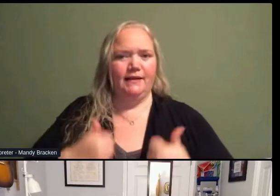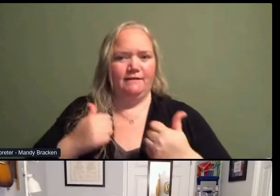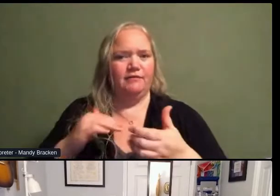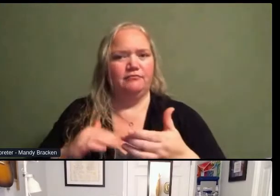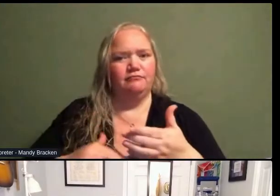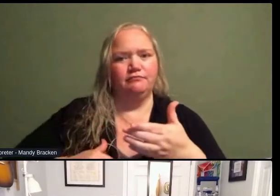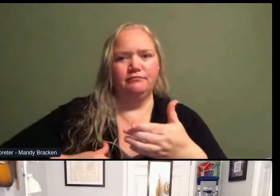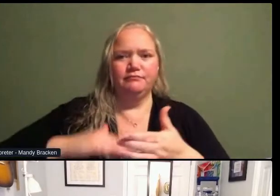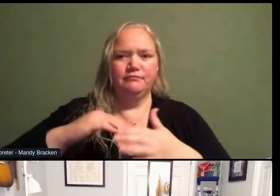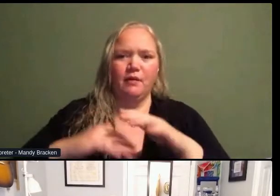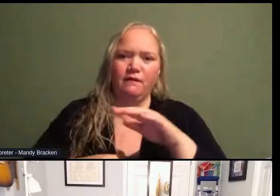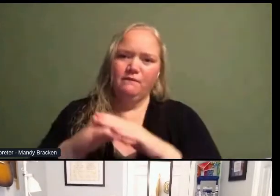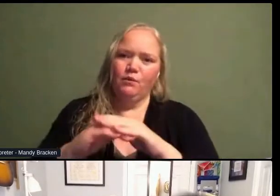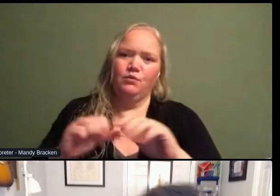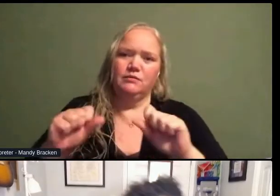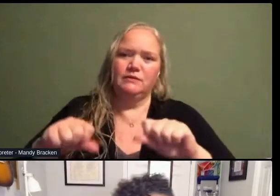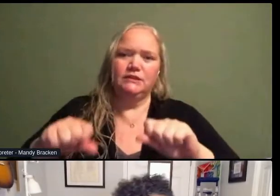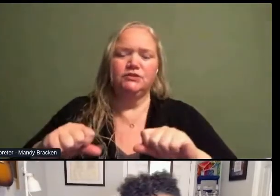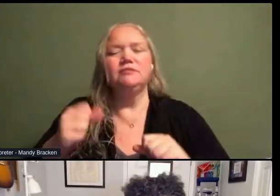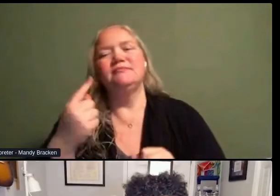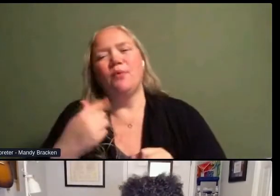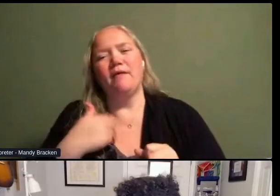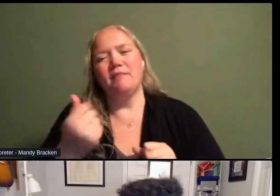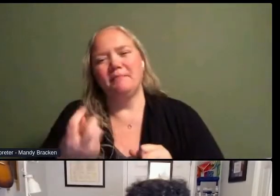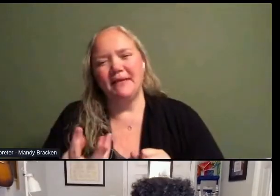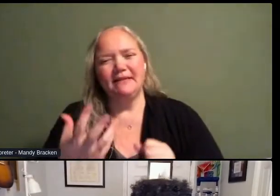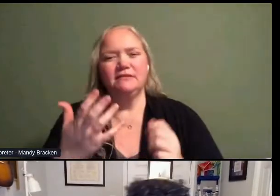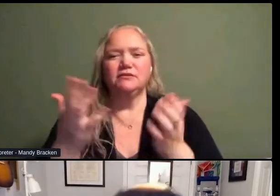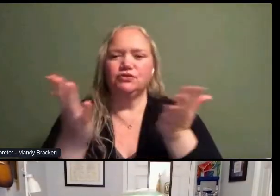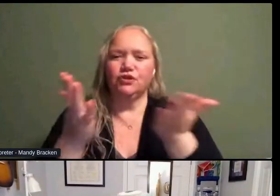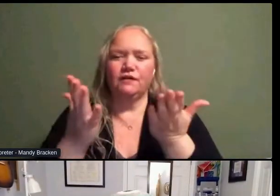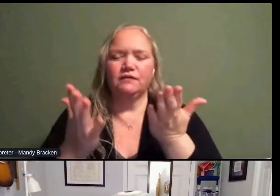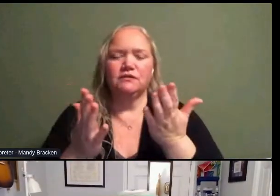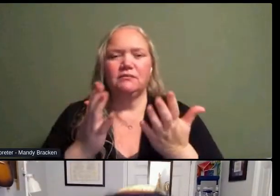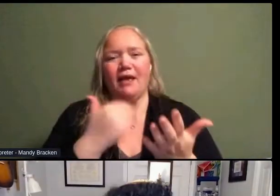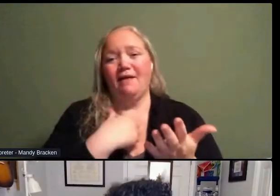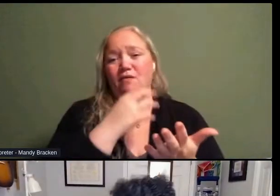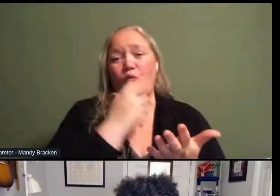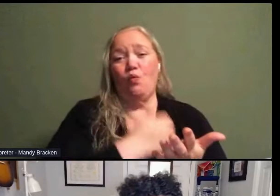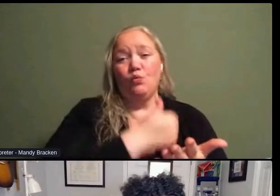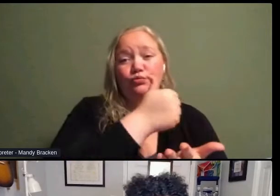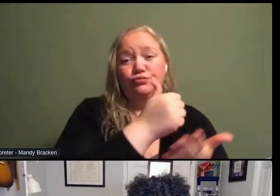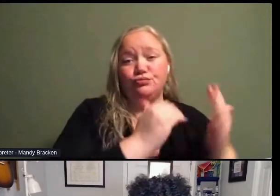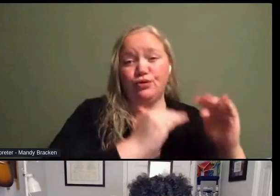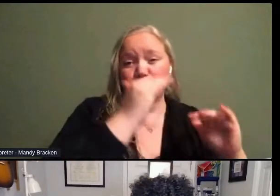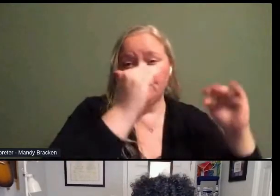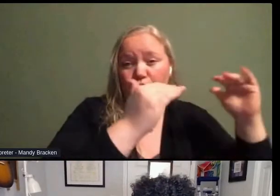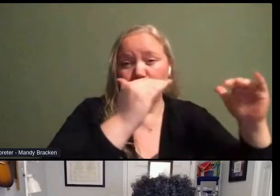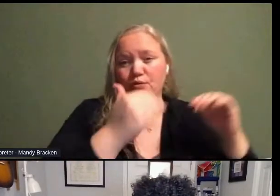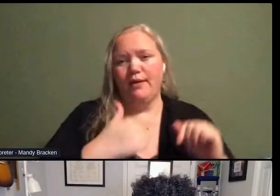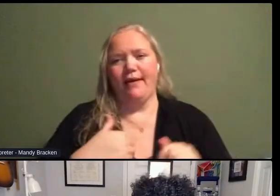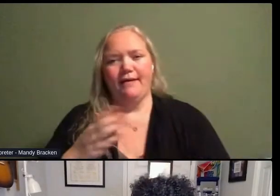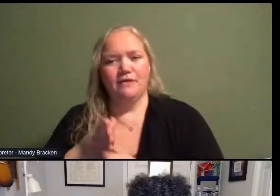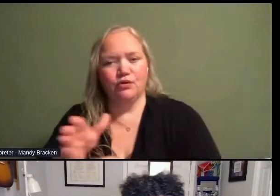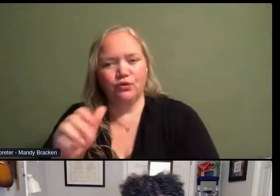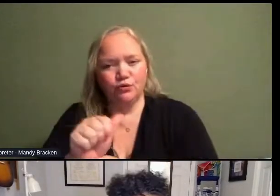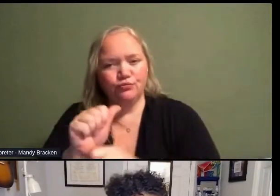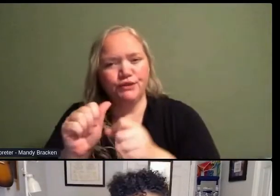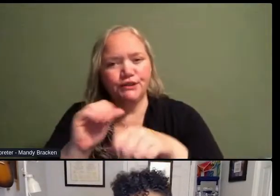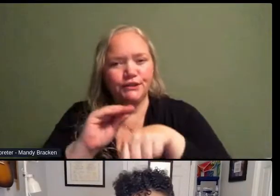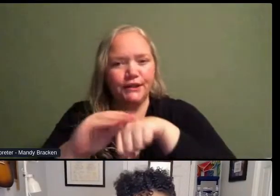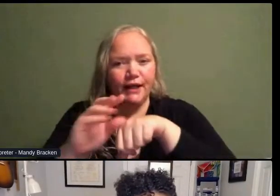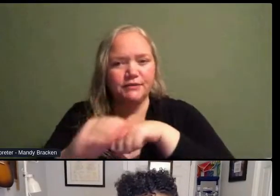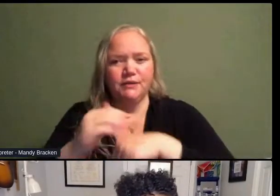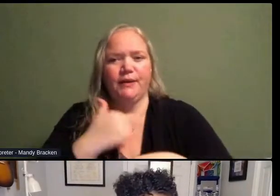services, ranging from older adult services, career counseling, dentistry, services